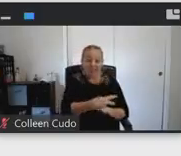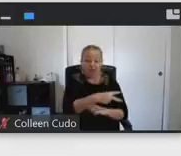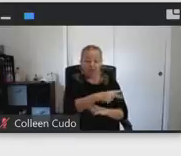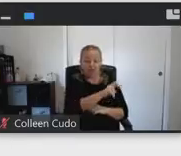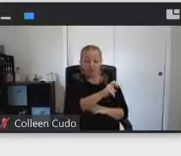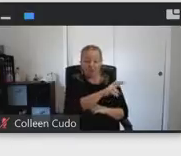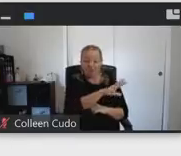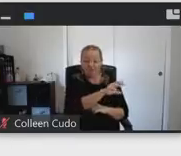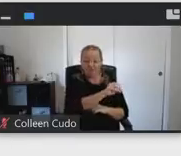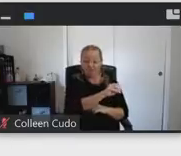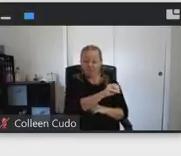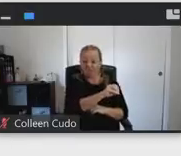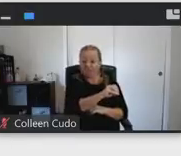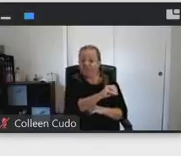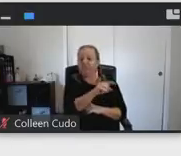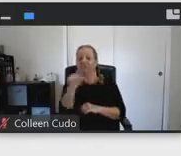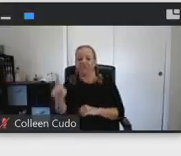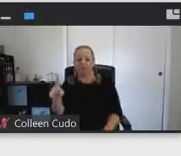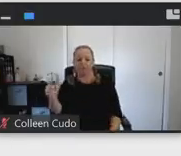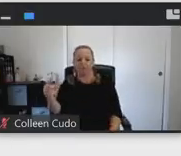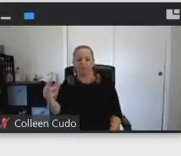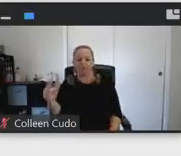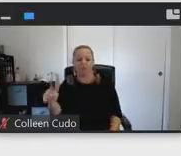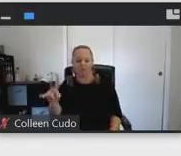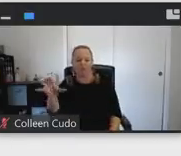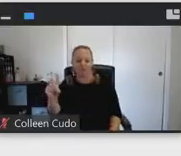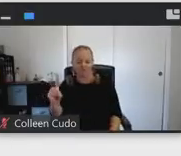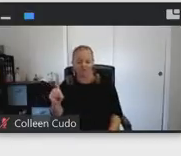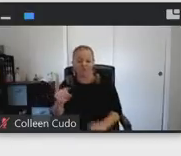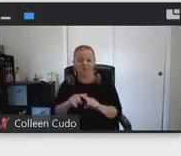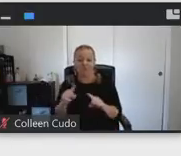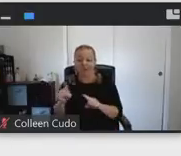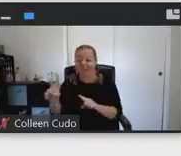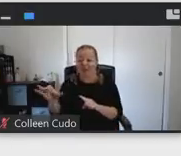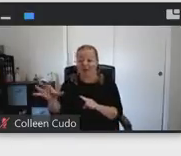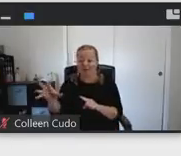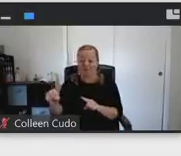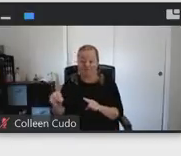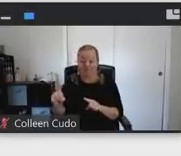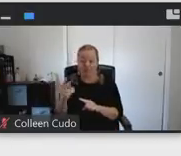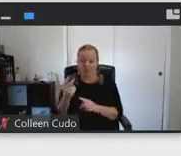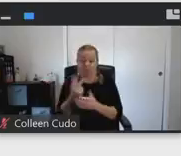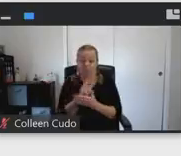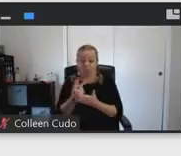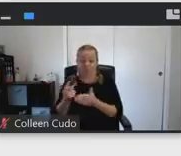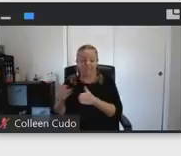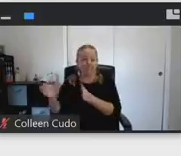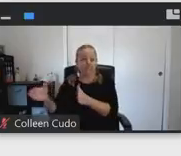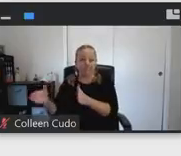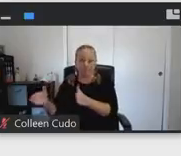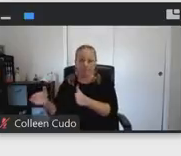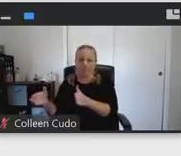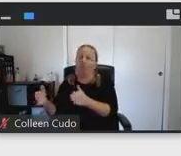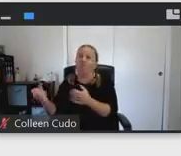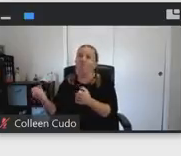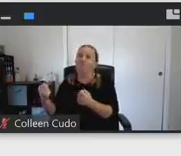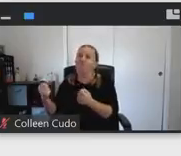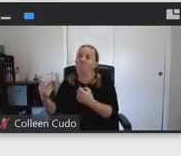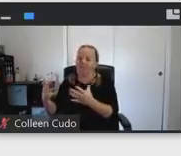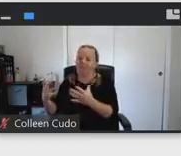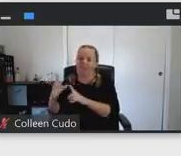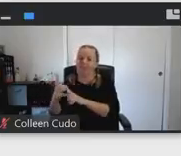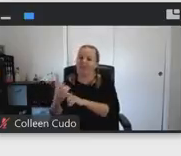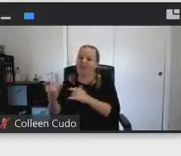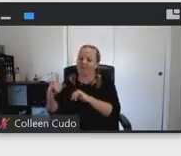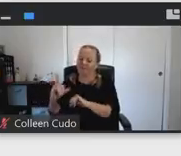something about half of that. But 150 cases in a 2-week period is still a lot of cases. We try to